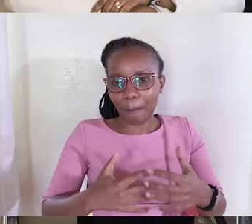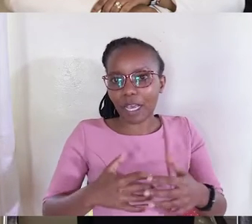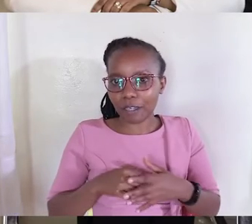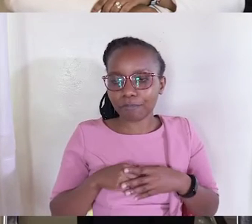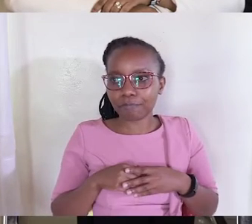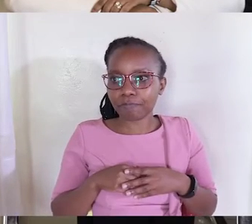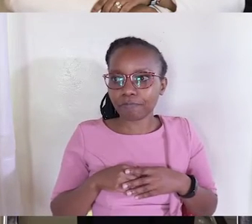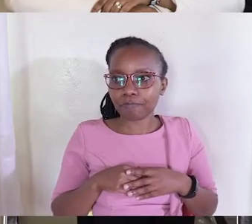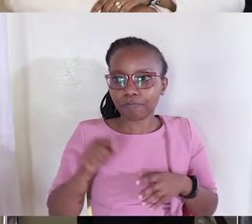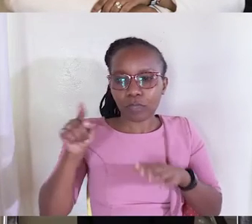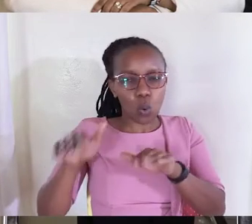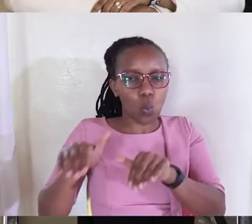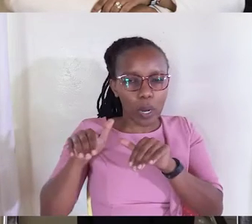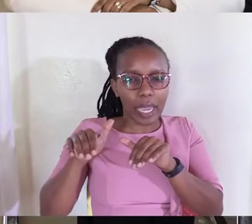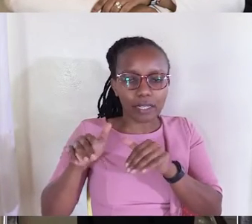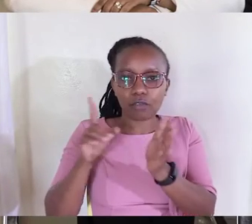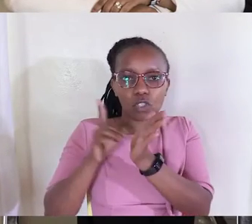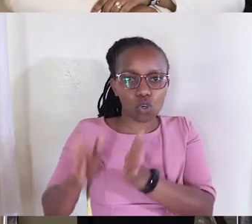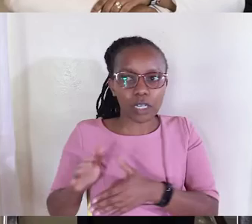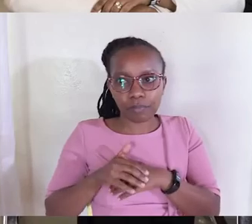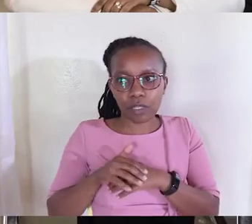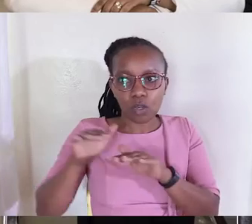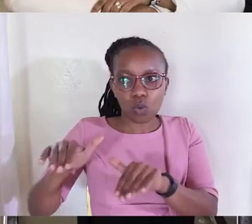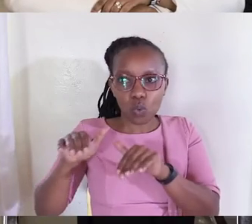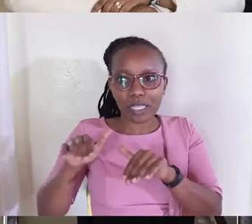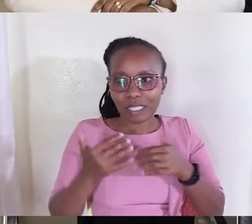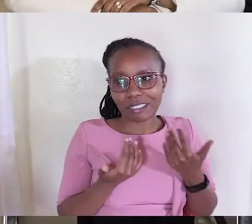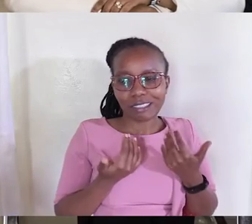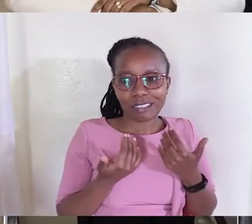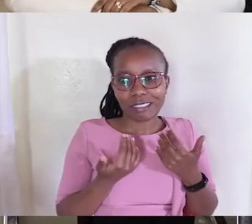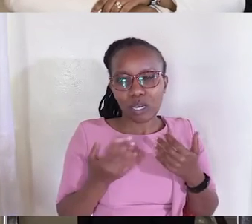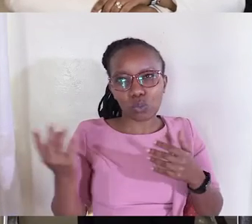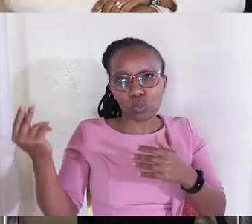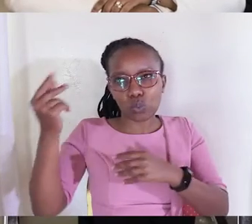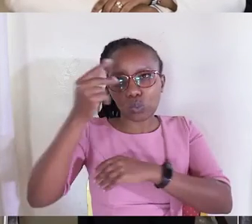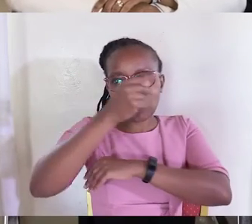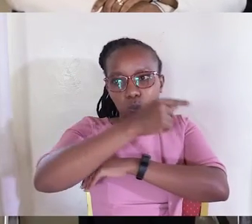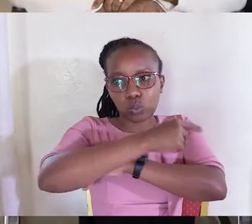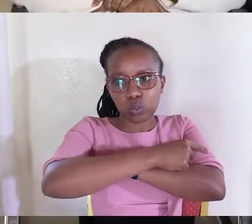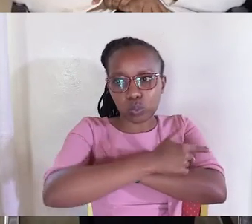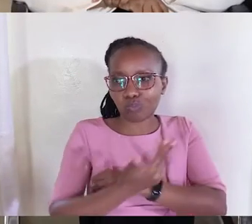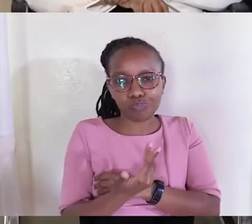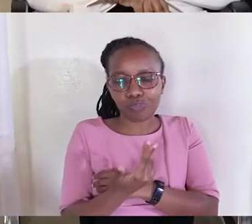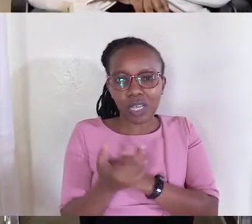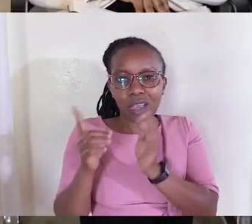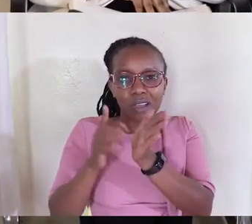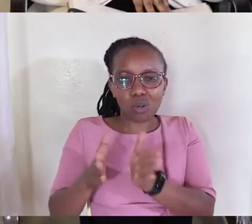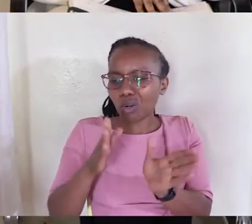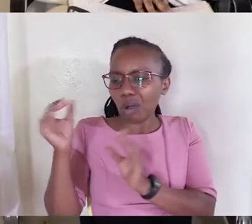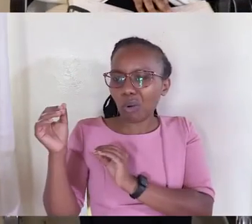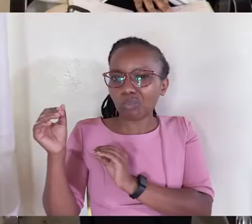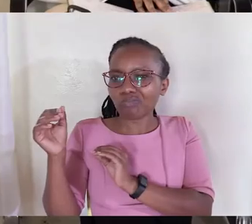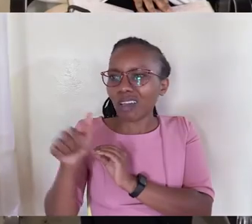have it, I sat and actually waited for the doctor. I waited there from about 11 o'clock until 5 o'clock in the evening, but he had gone for some mission and he